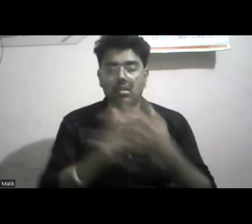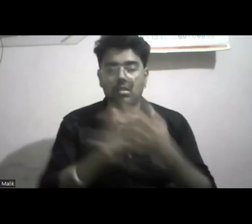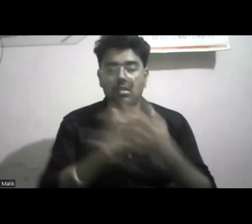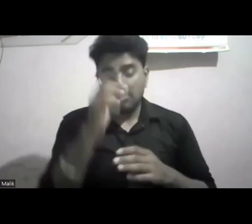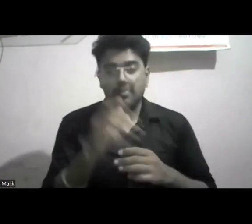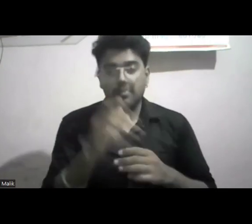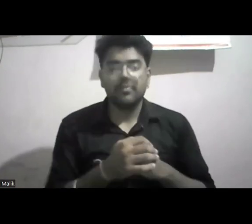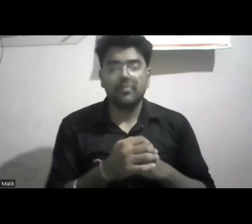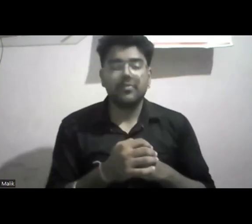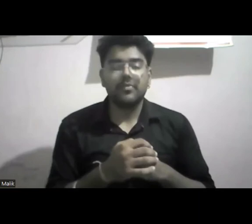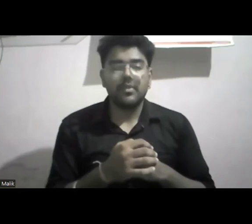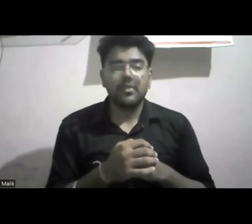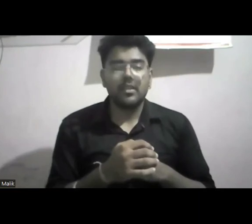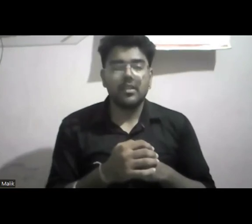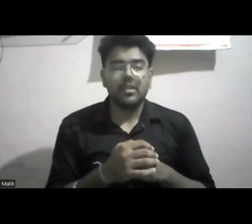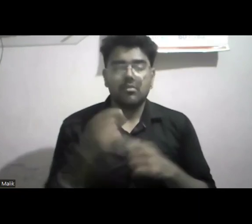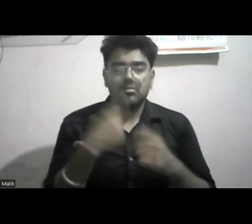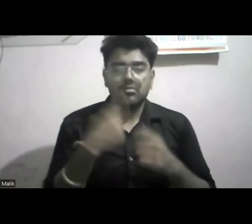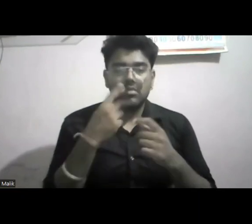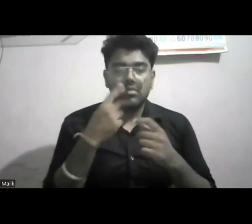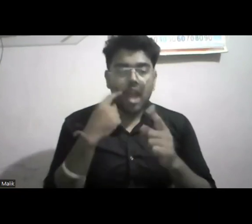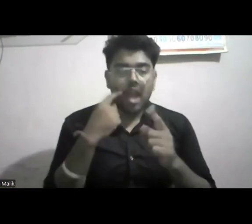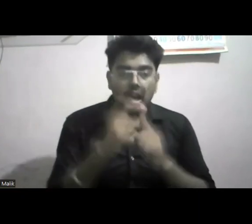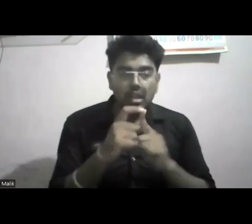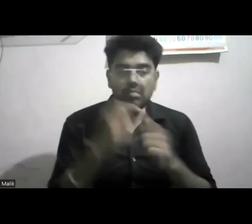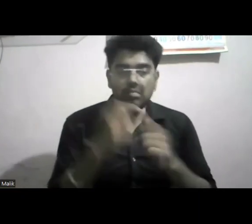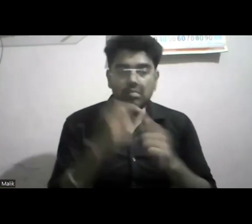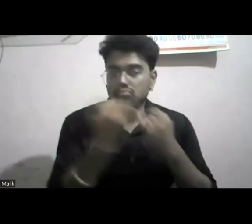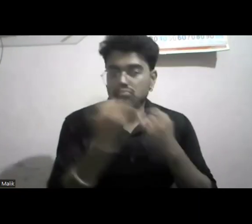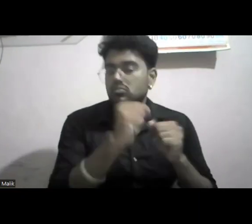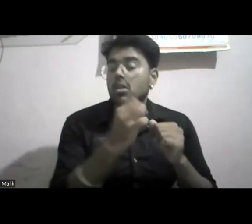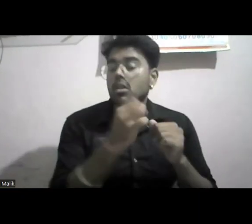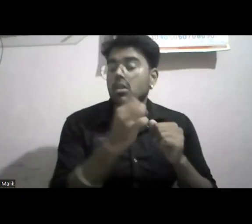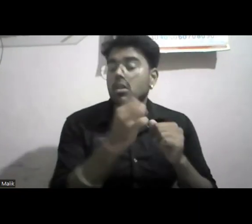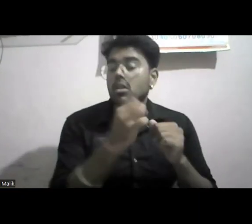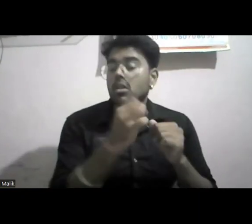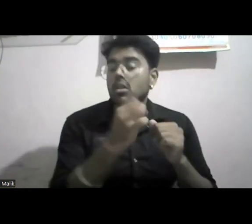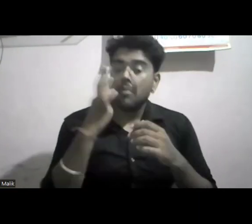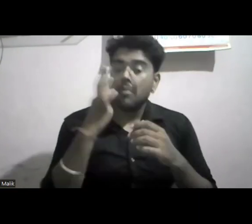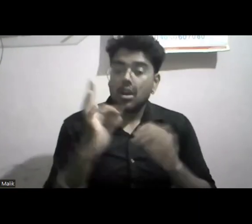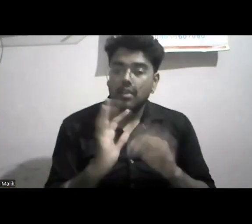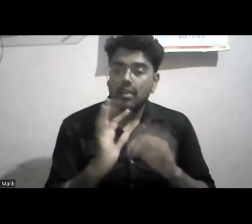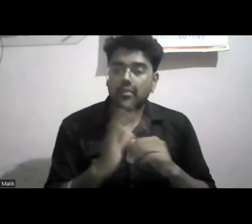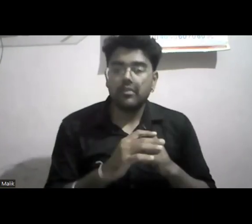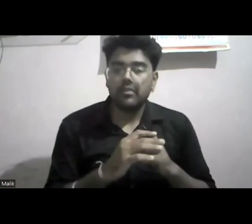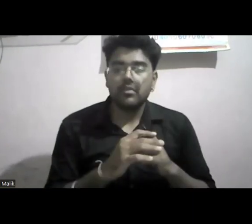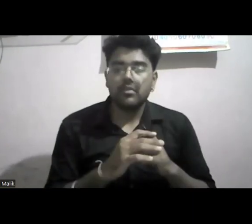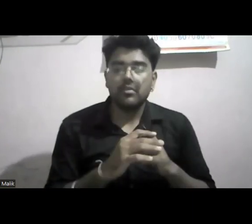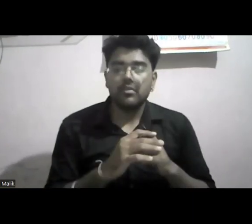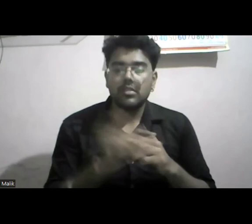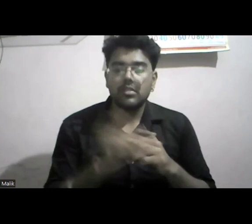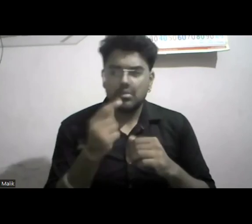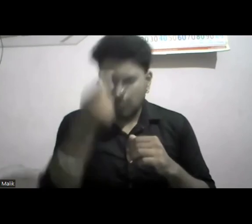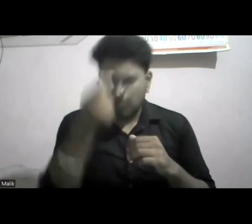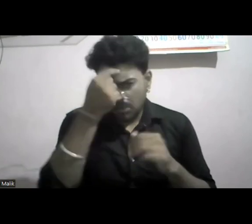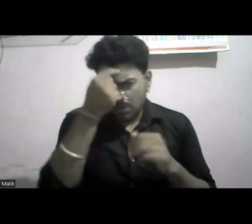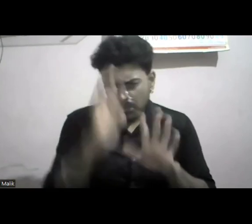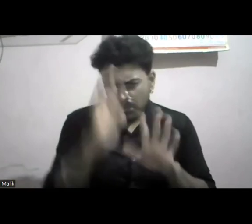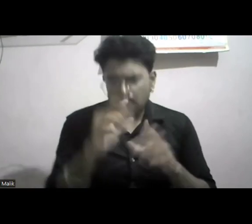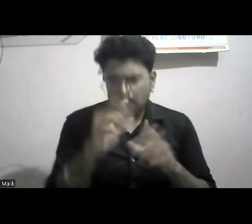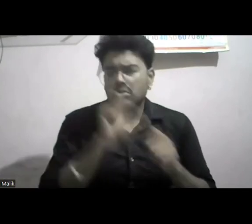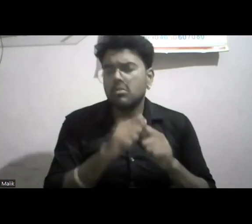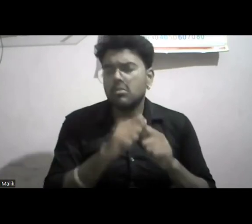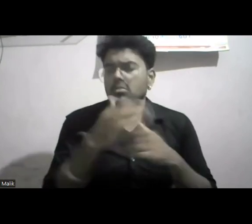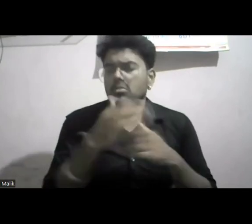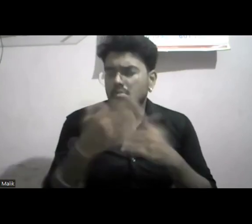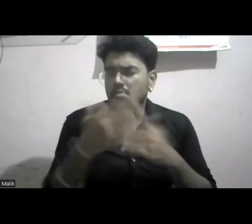identify. The identification of the, if there is some issue one needs to work on, if